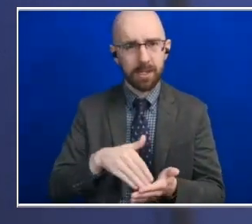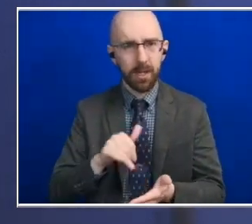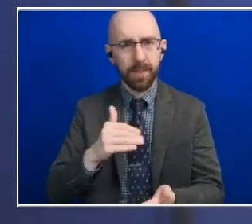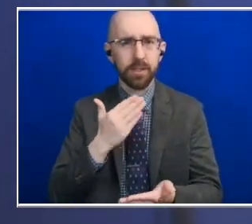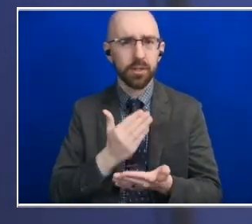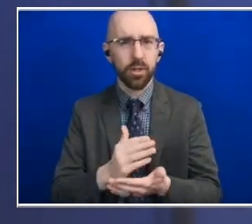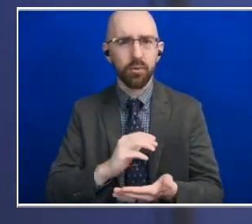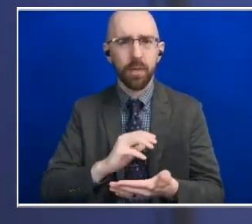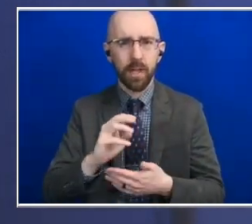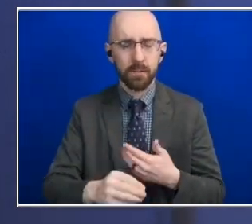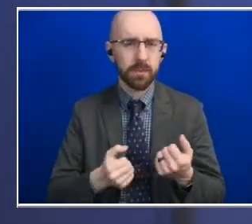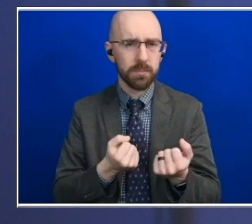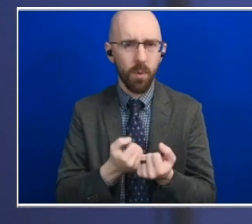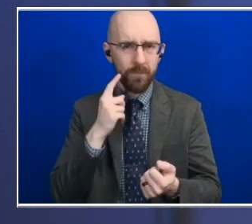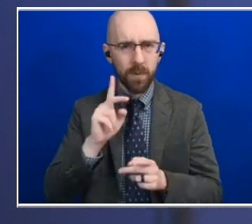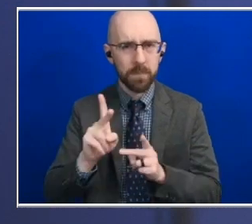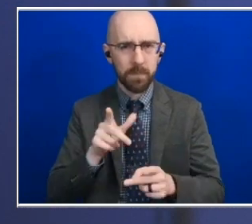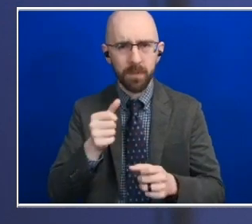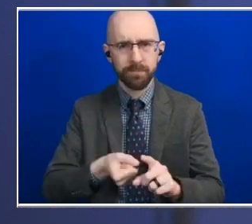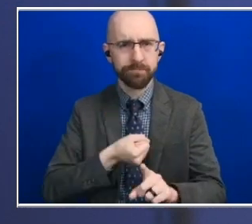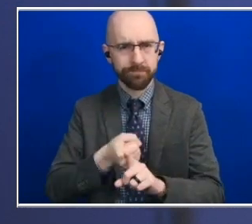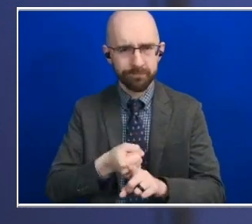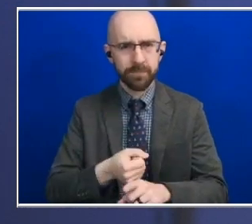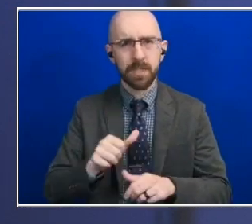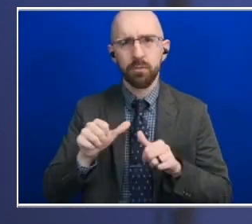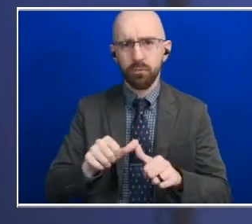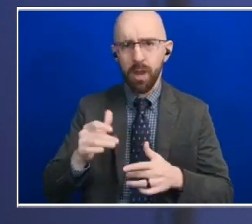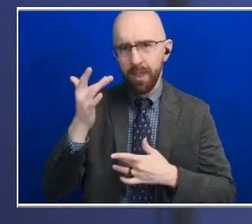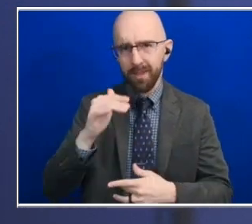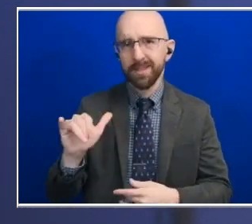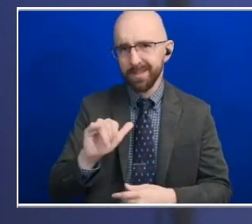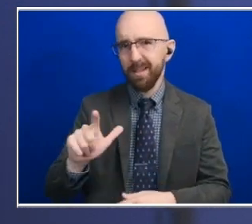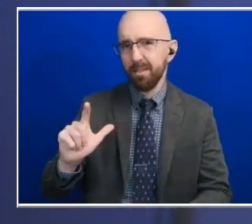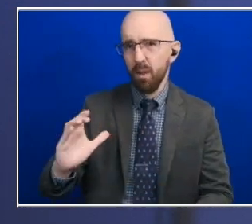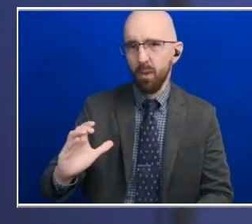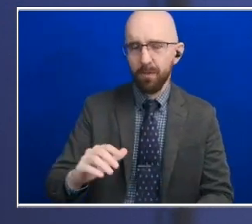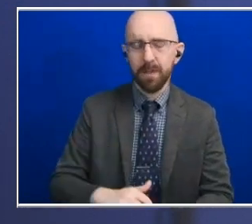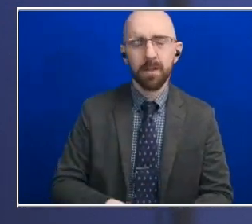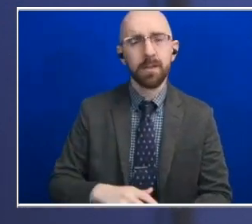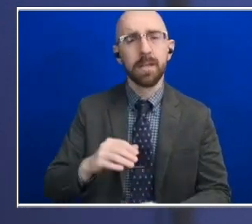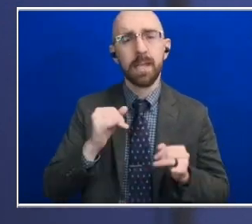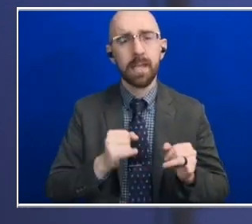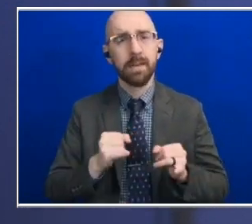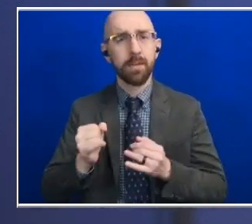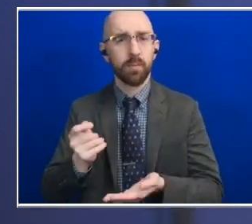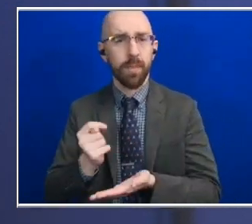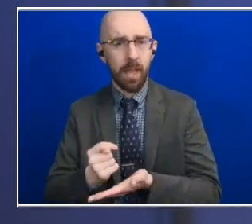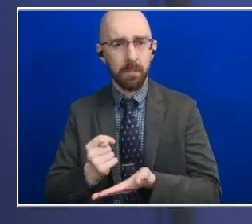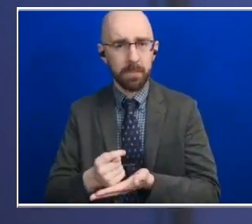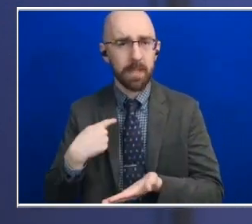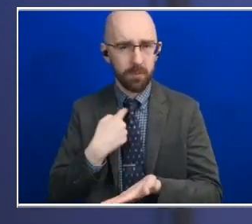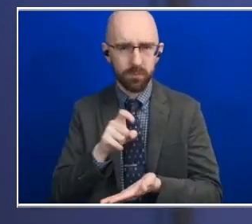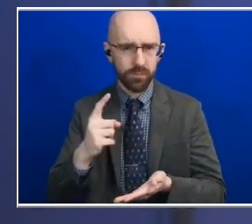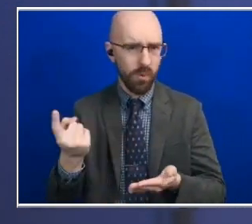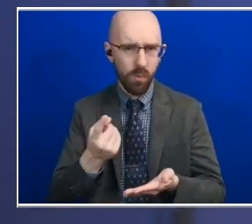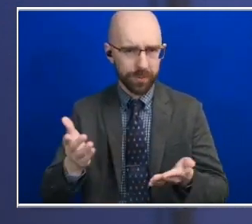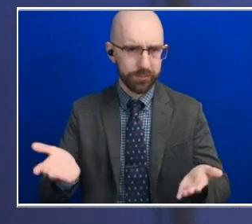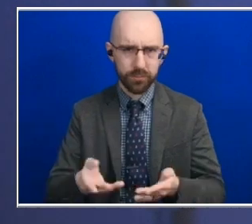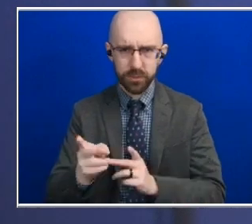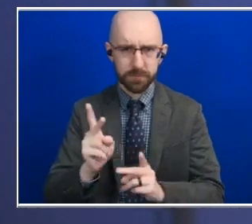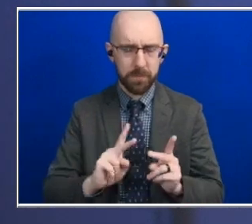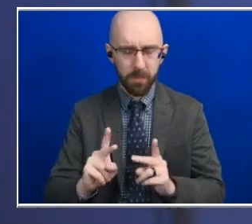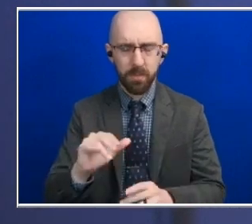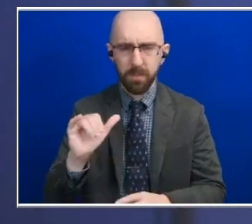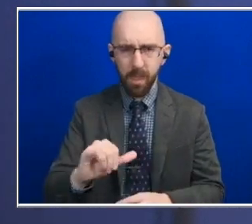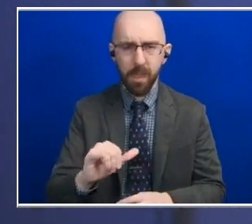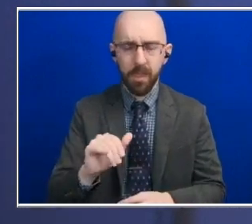people impacted by a chronic illness such as long COVID. And then individual therapy. I think we should always encourage people that, if they're looking